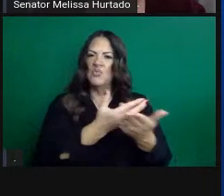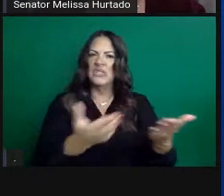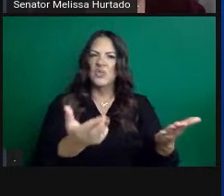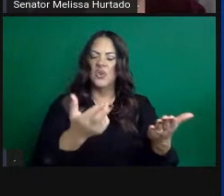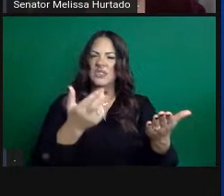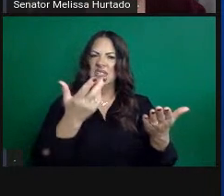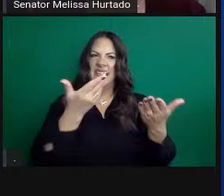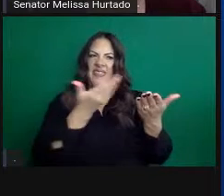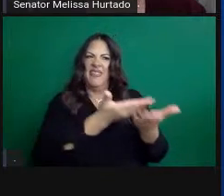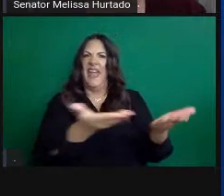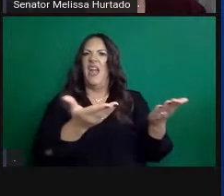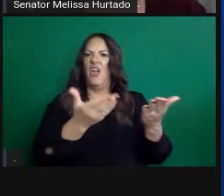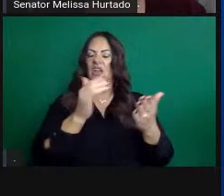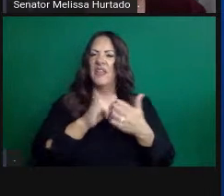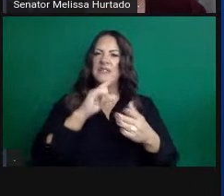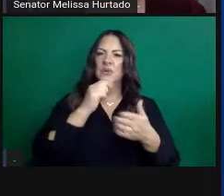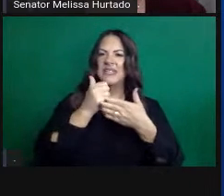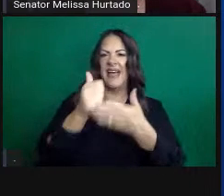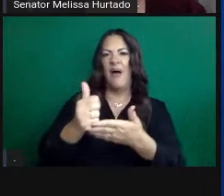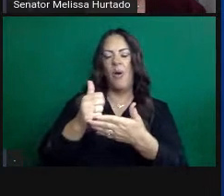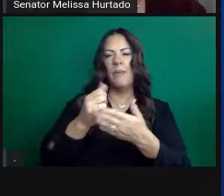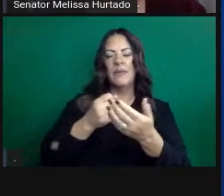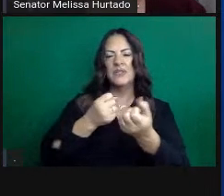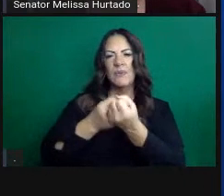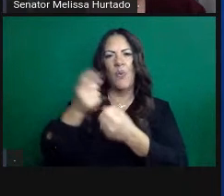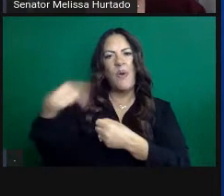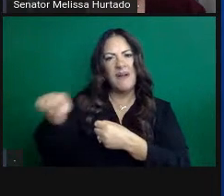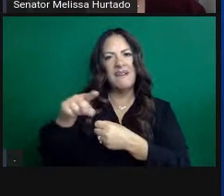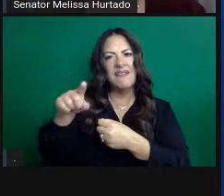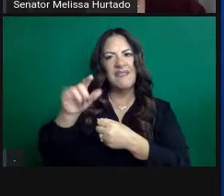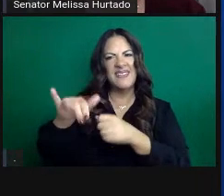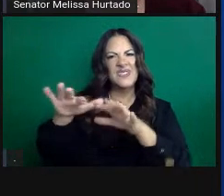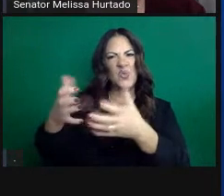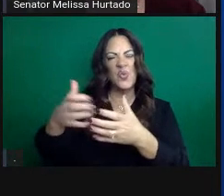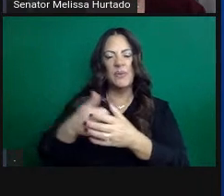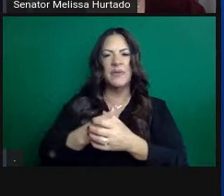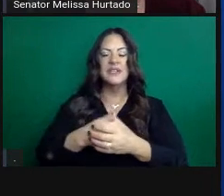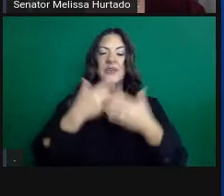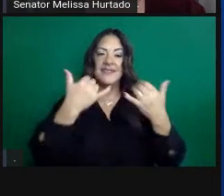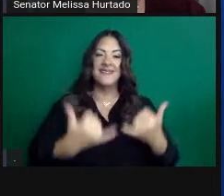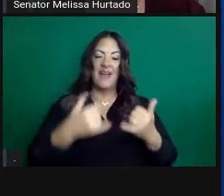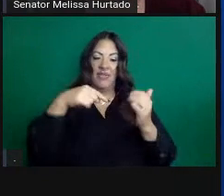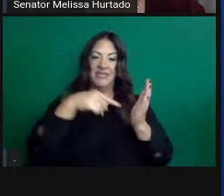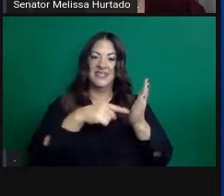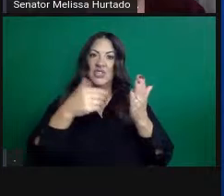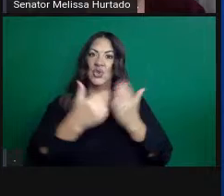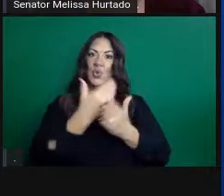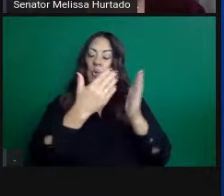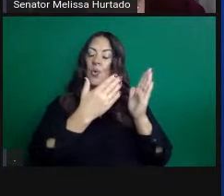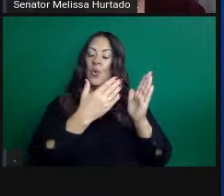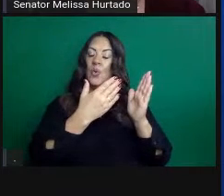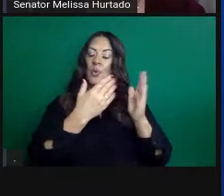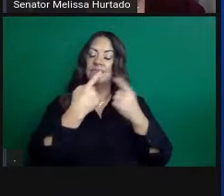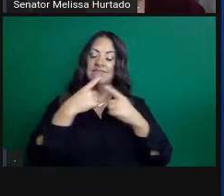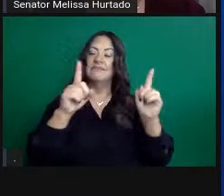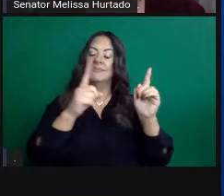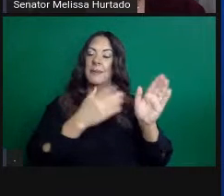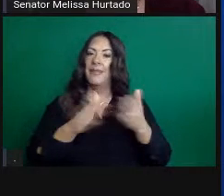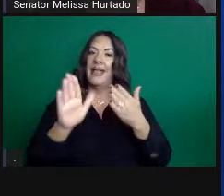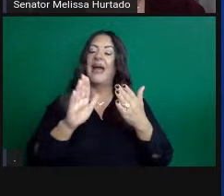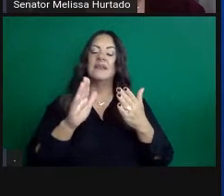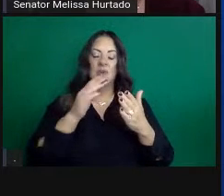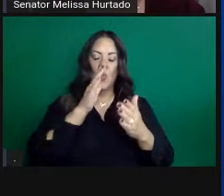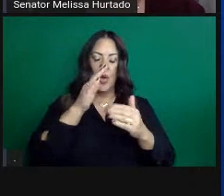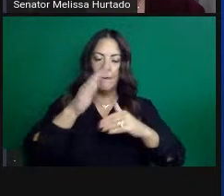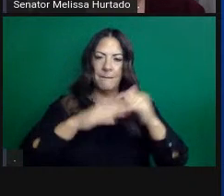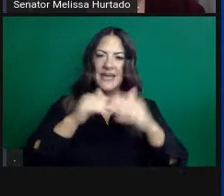them. And this plan is intended to fix that by serving as a blueprint for communities all over the state to build environments